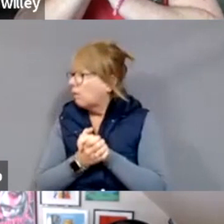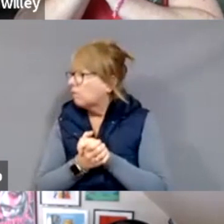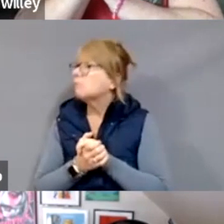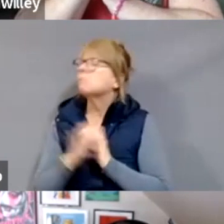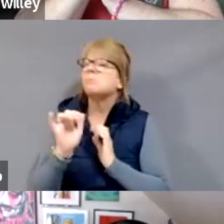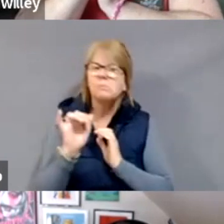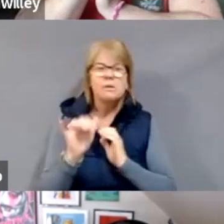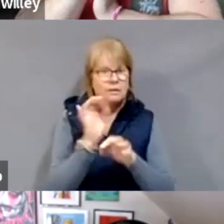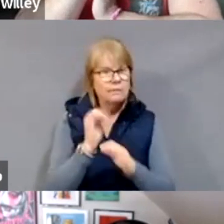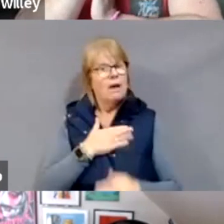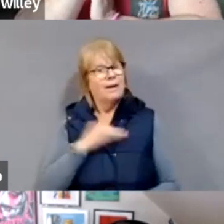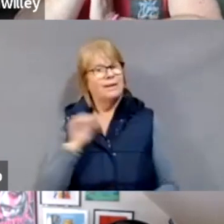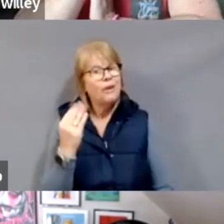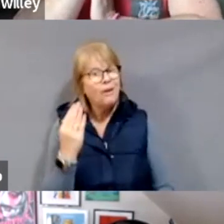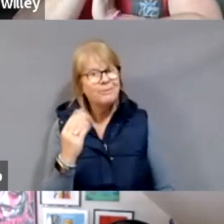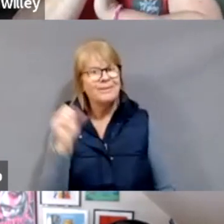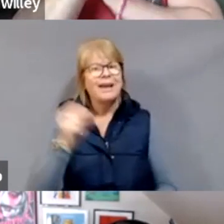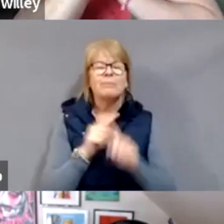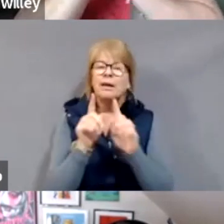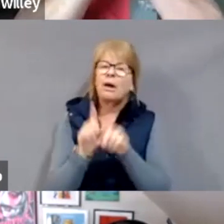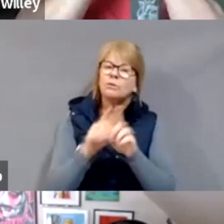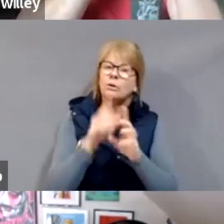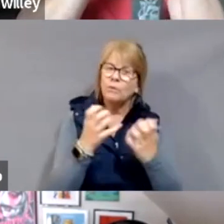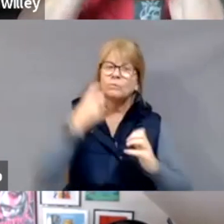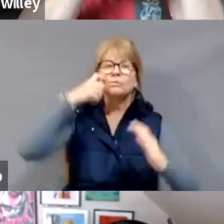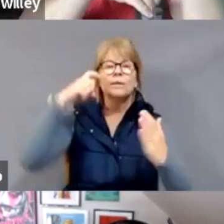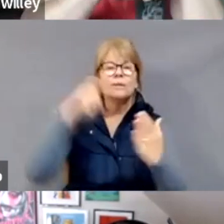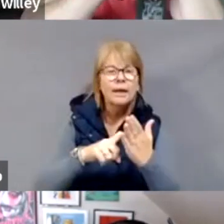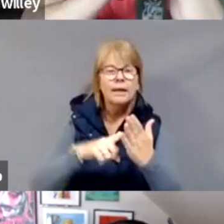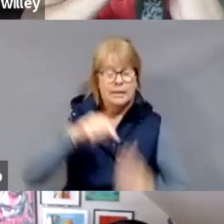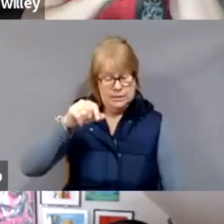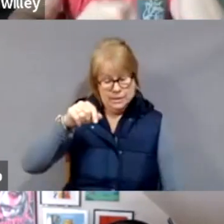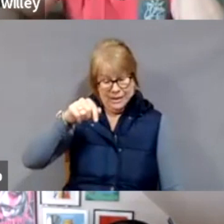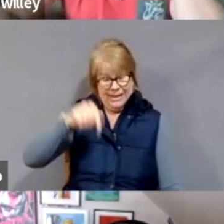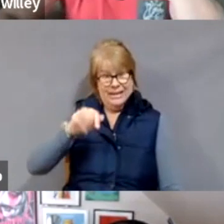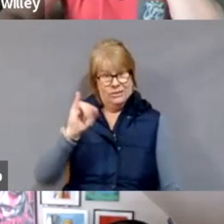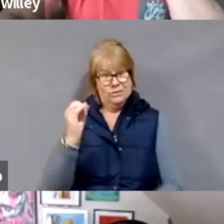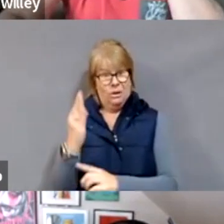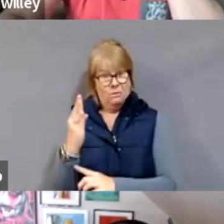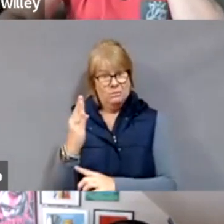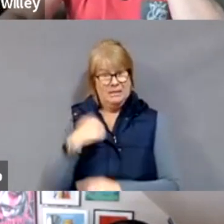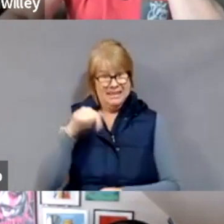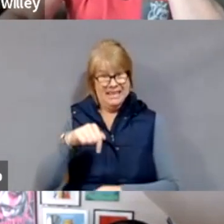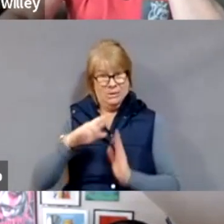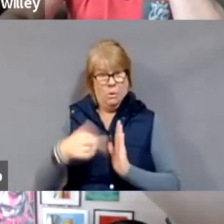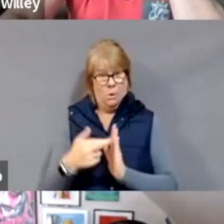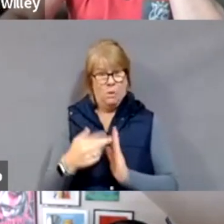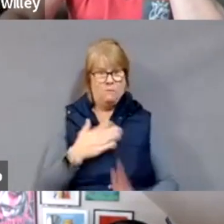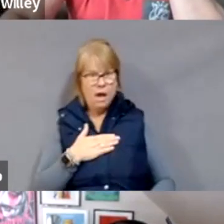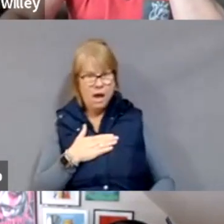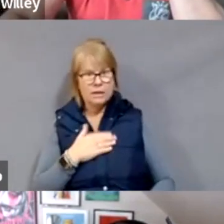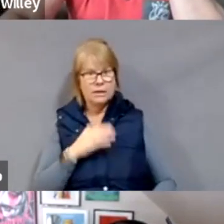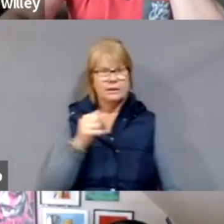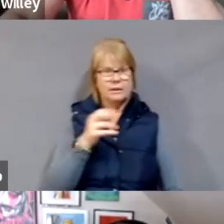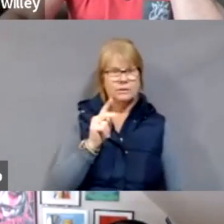that's kind of our job. But I also want to acknowledge that, like, these jobs are very big and they don't fit in